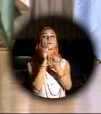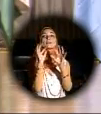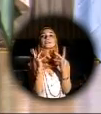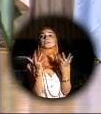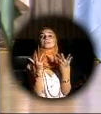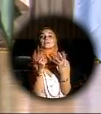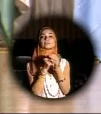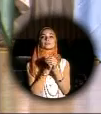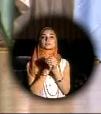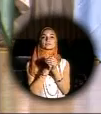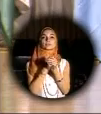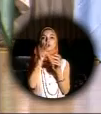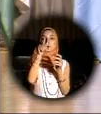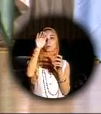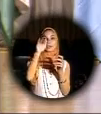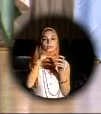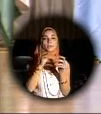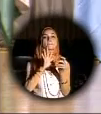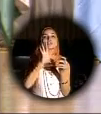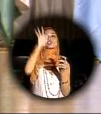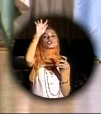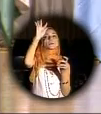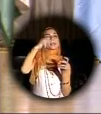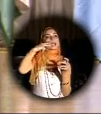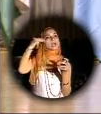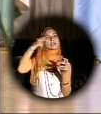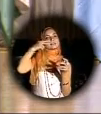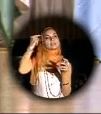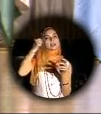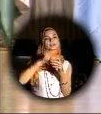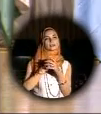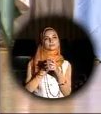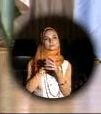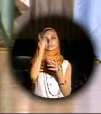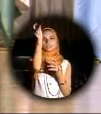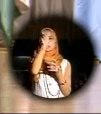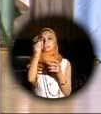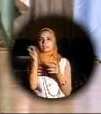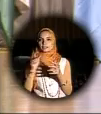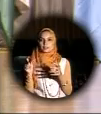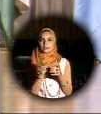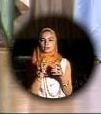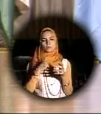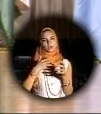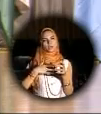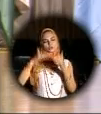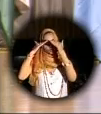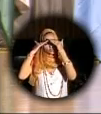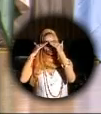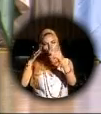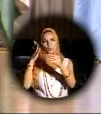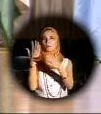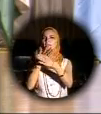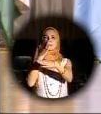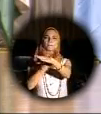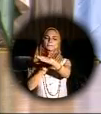of Italy, and we wanted to thank you for his great effort that he has made for us. So I